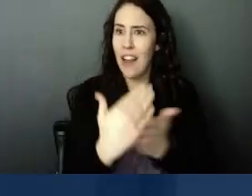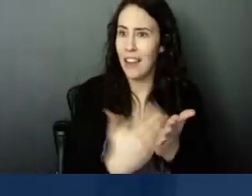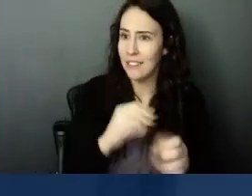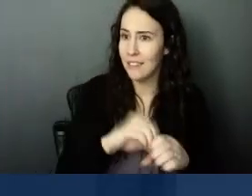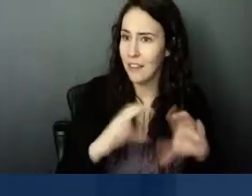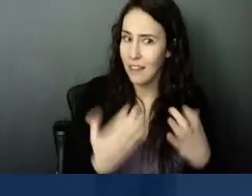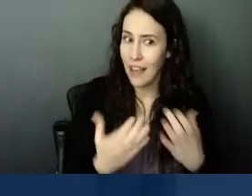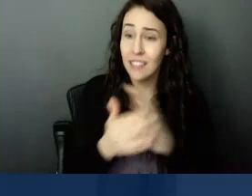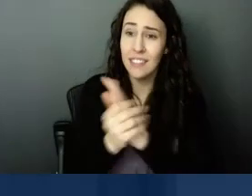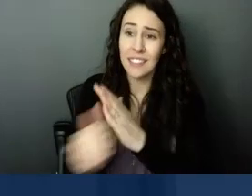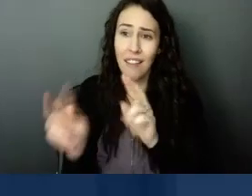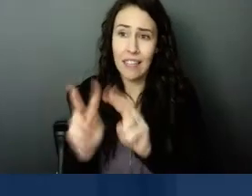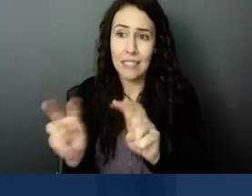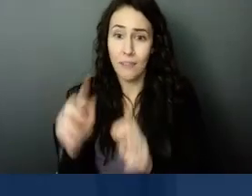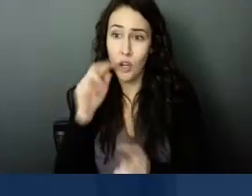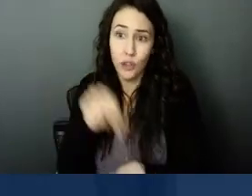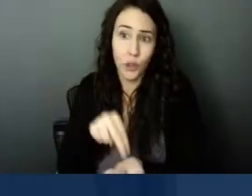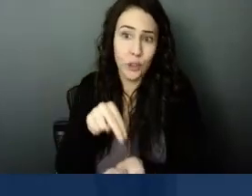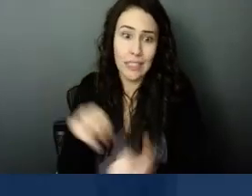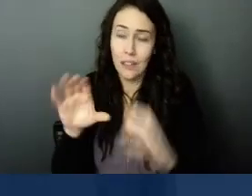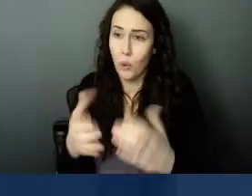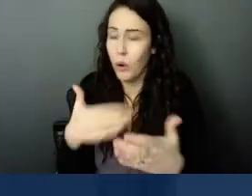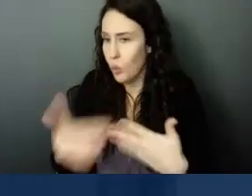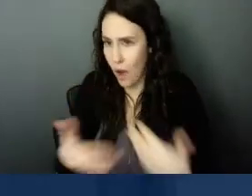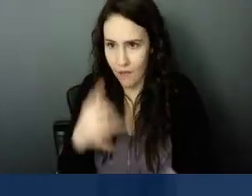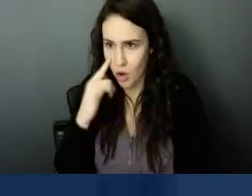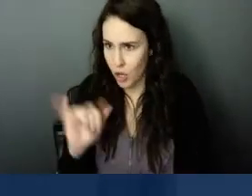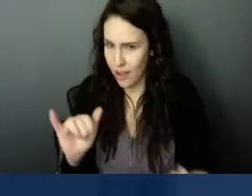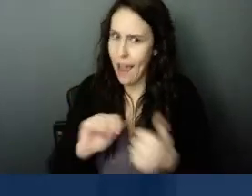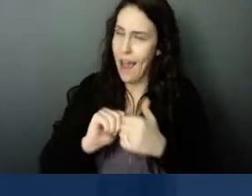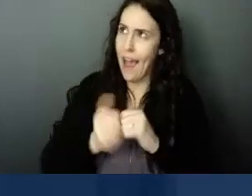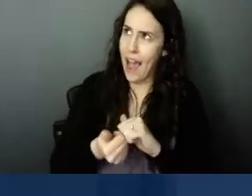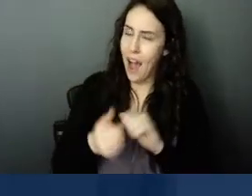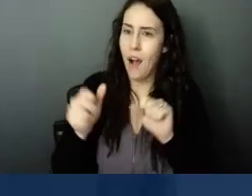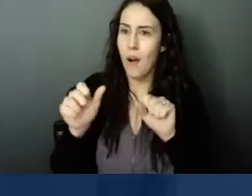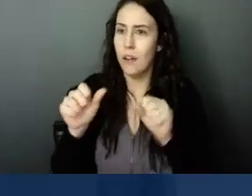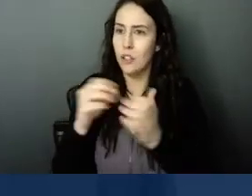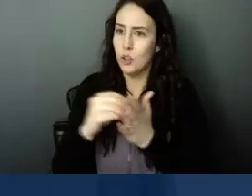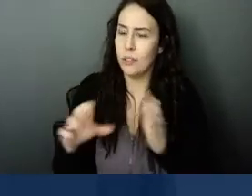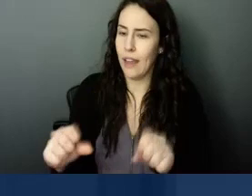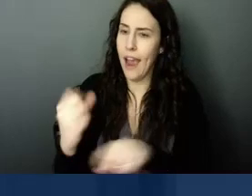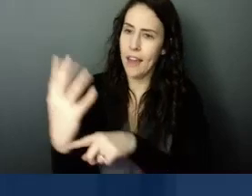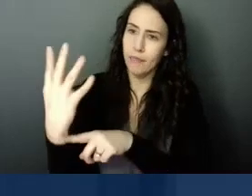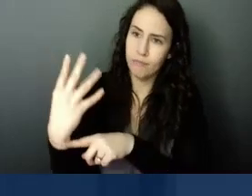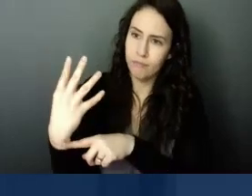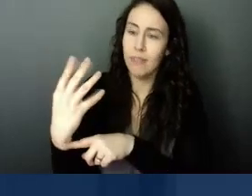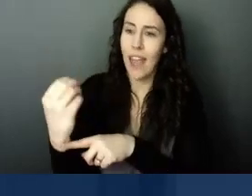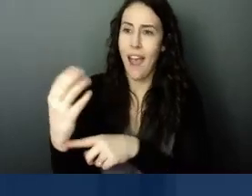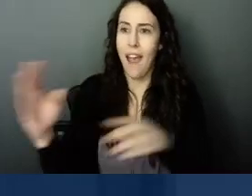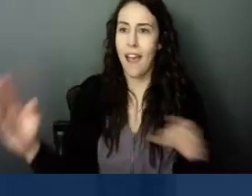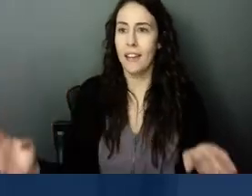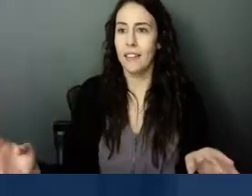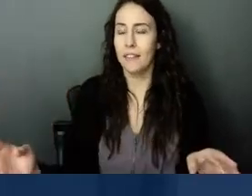course, whatever it looks like, how do we get students to be able to leverage video and side by side be able to provide